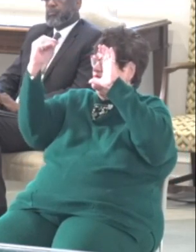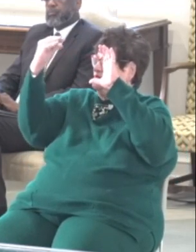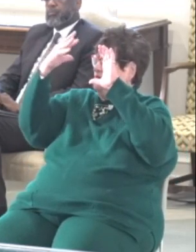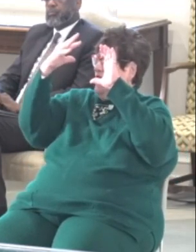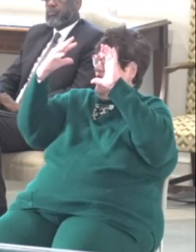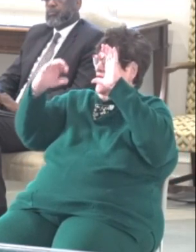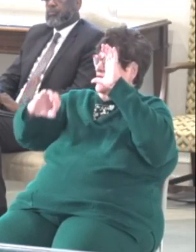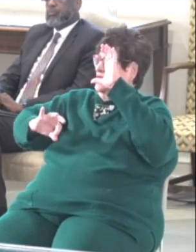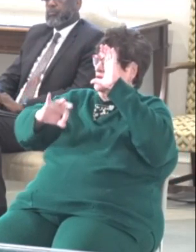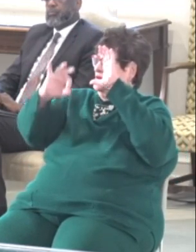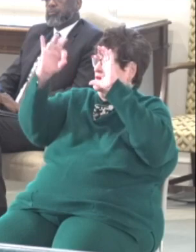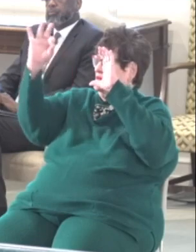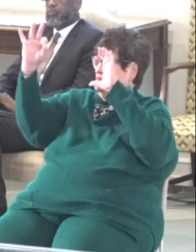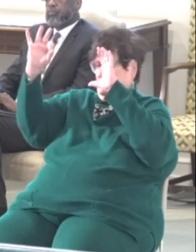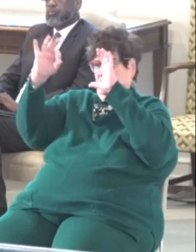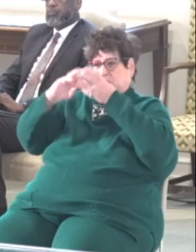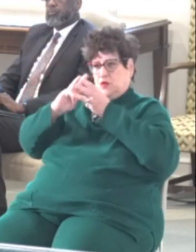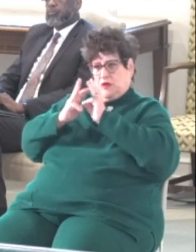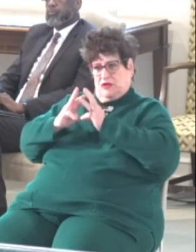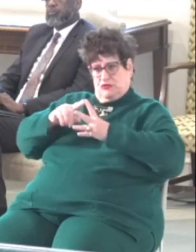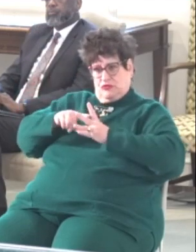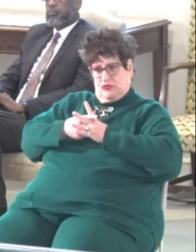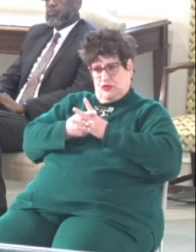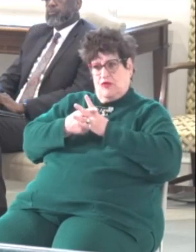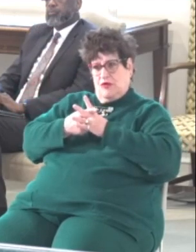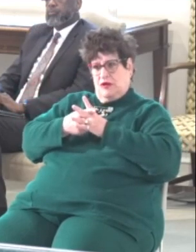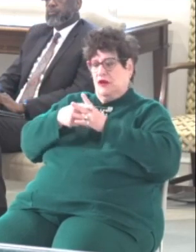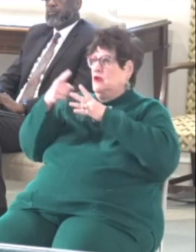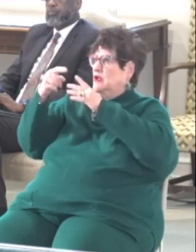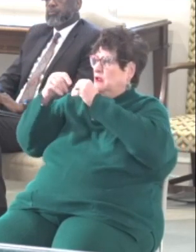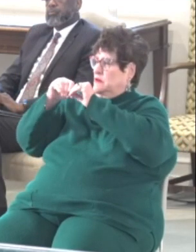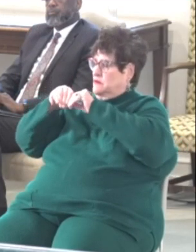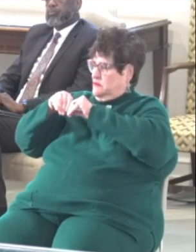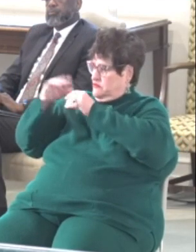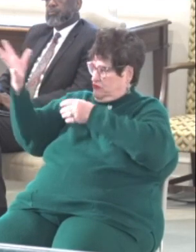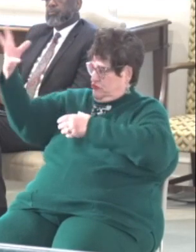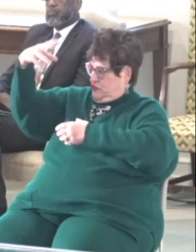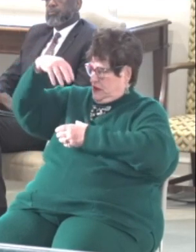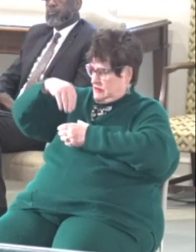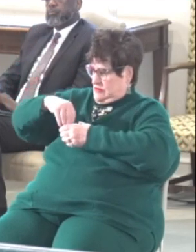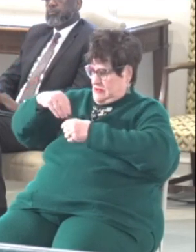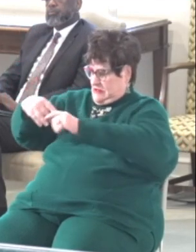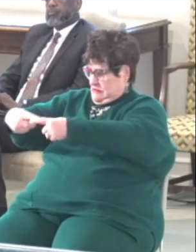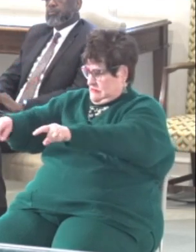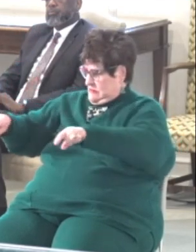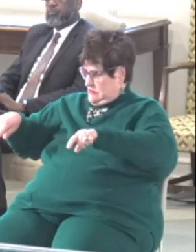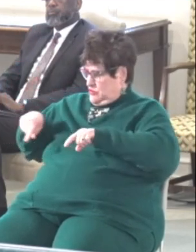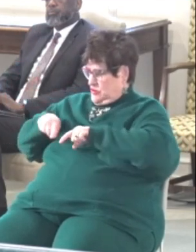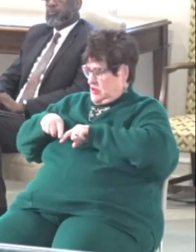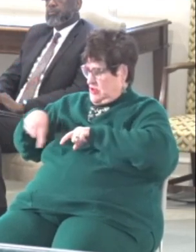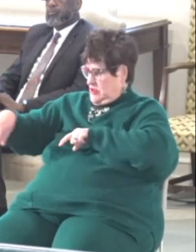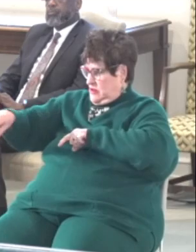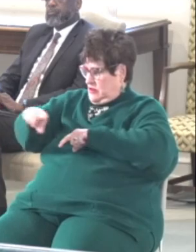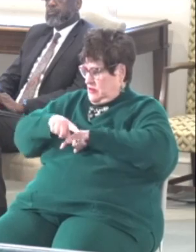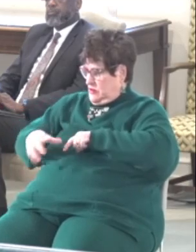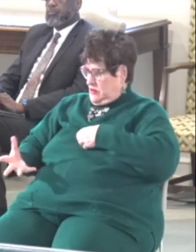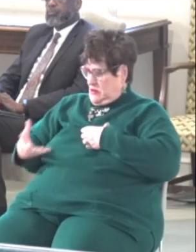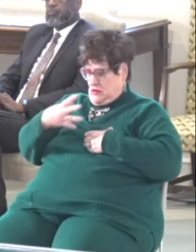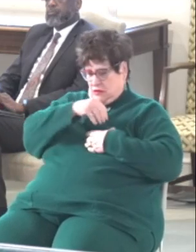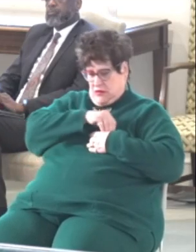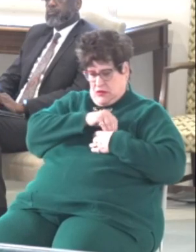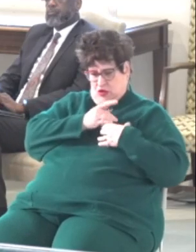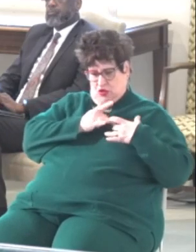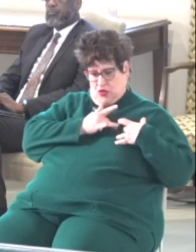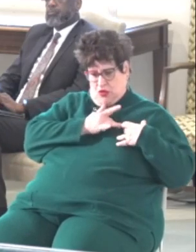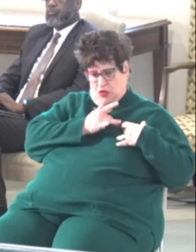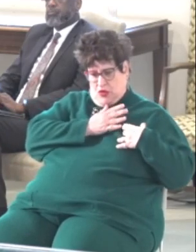its way in that chamber, and that chamber then is your heart. That beam of light coming into your heart.